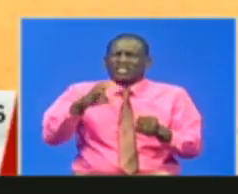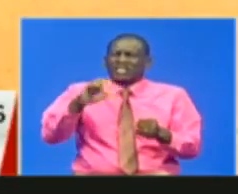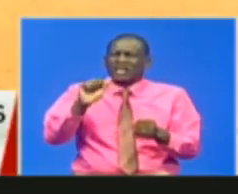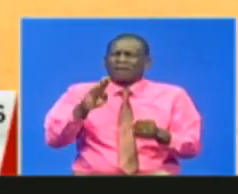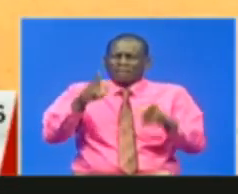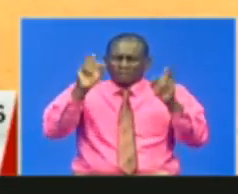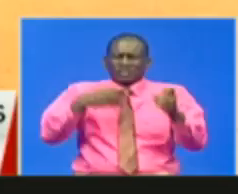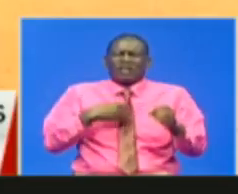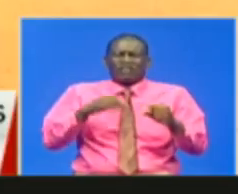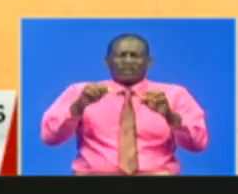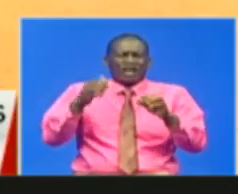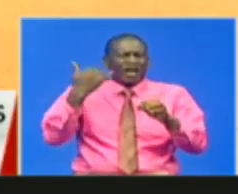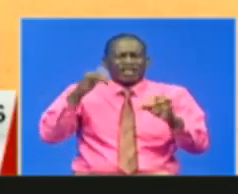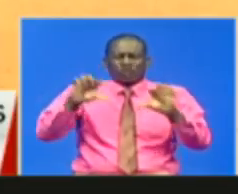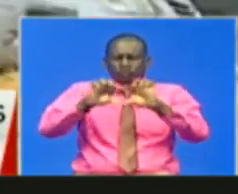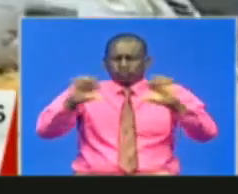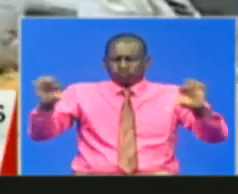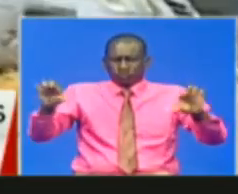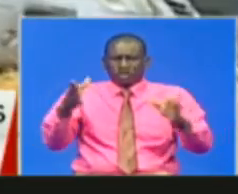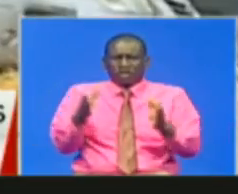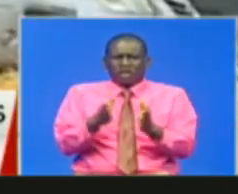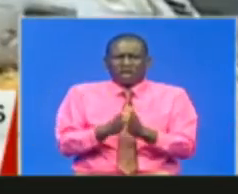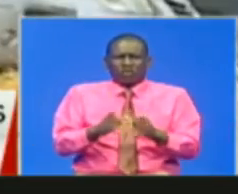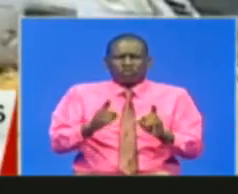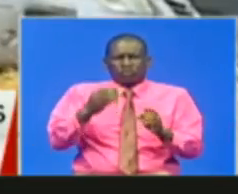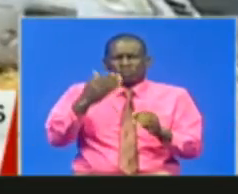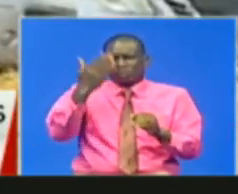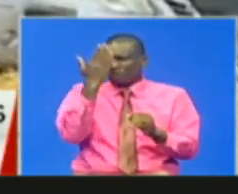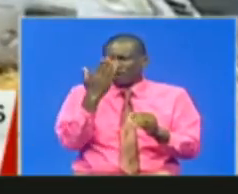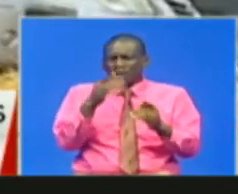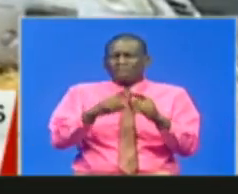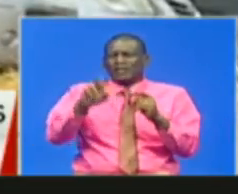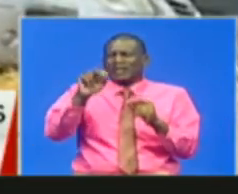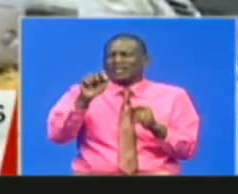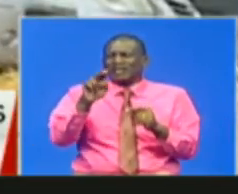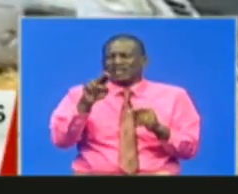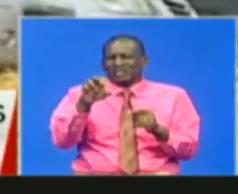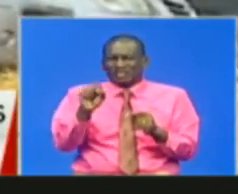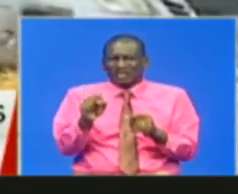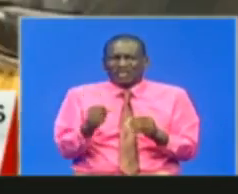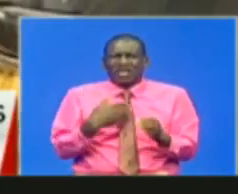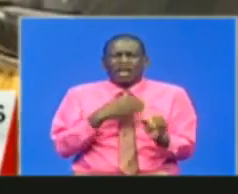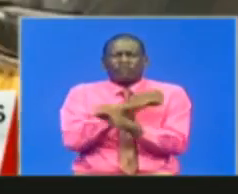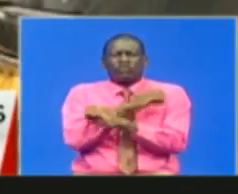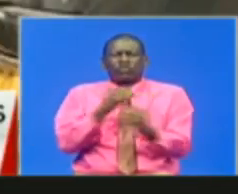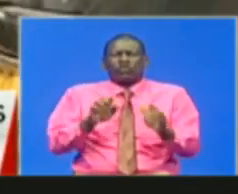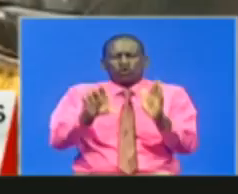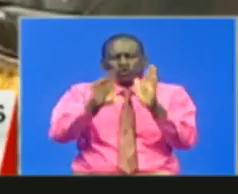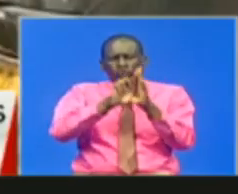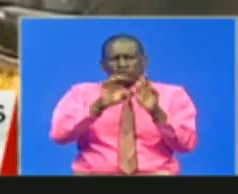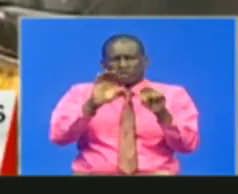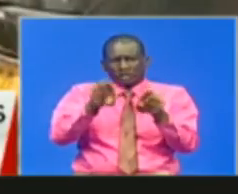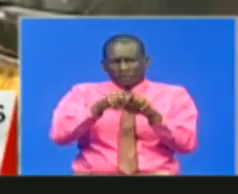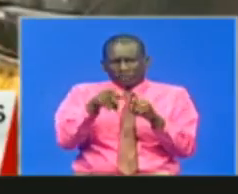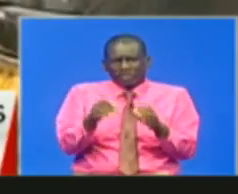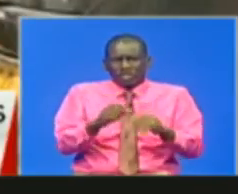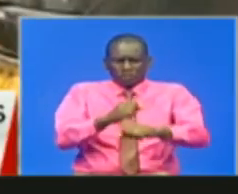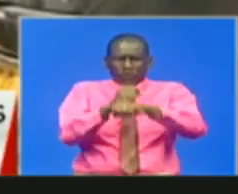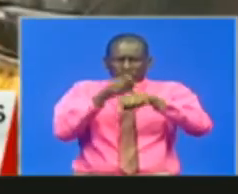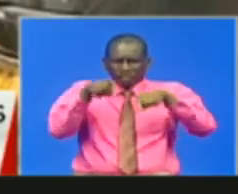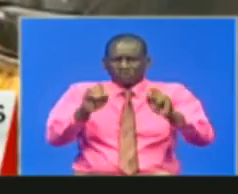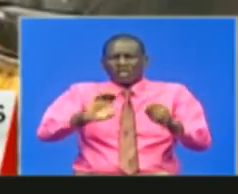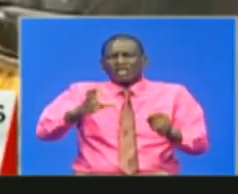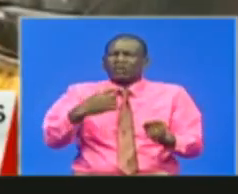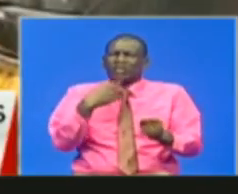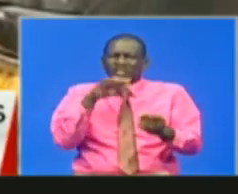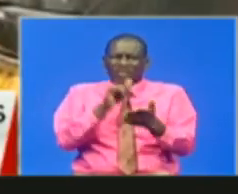and tinted windows removed, yet the National Transport and Safety Authority has placed no such requirements on them. In its defense, the county maintains